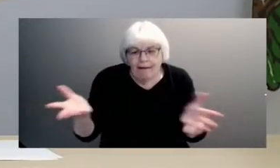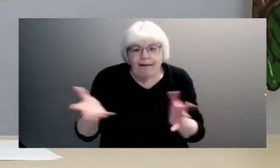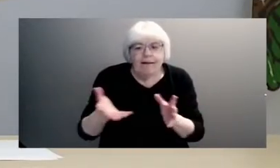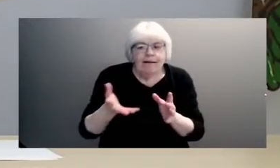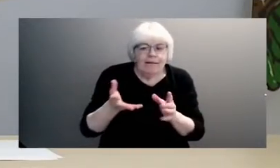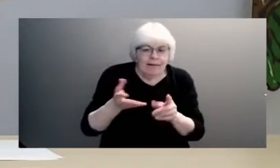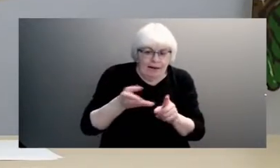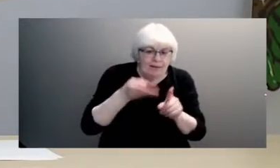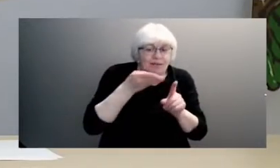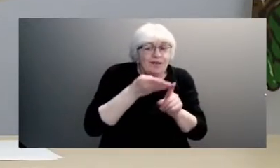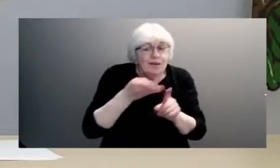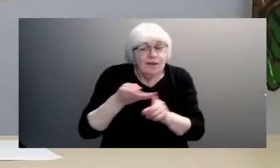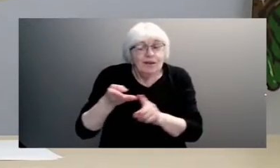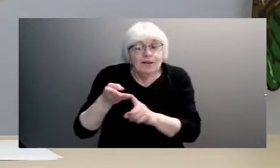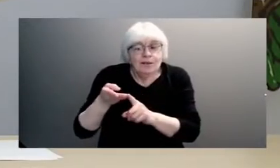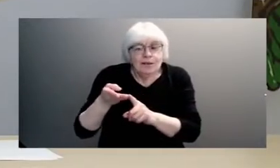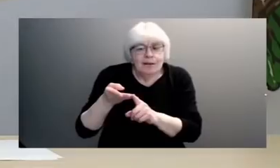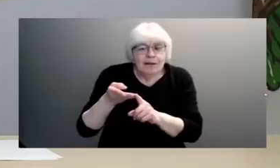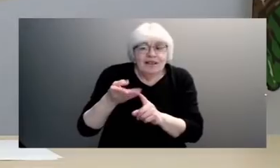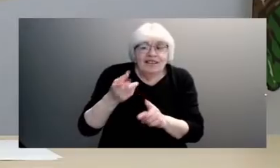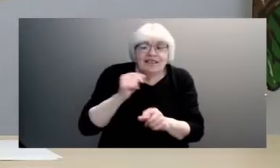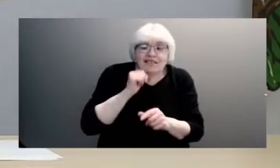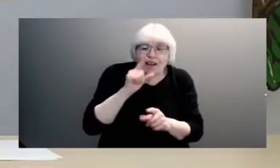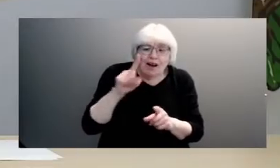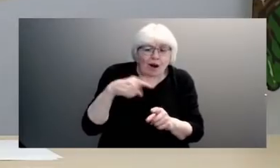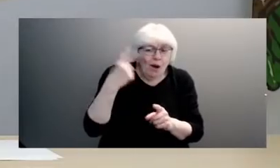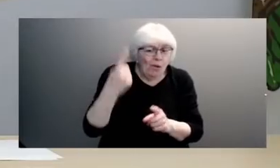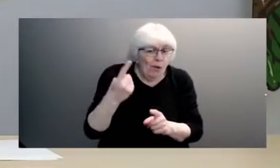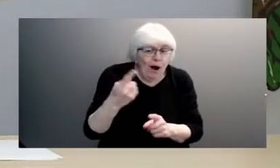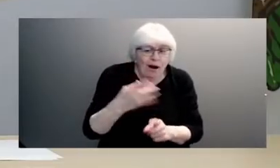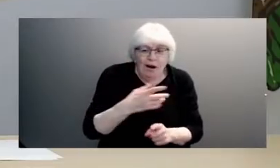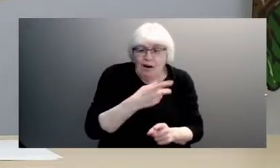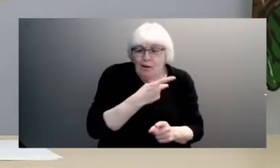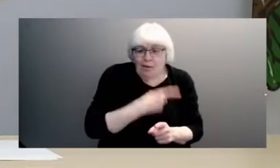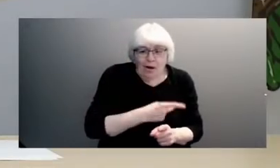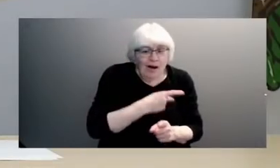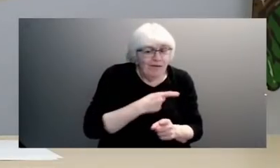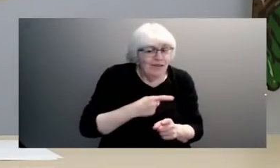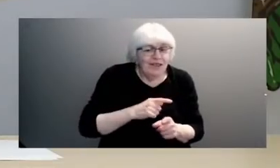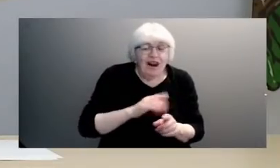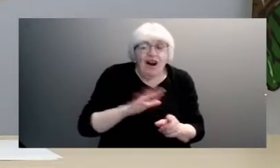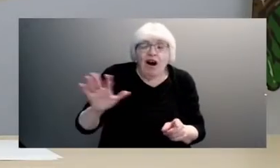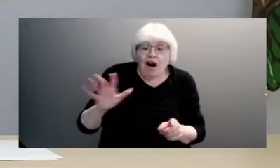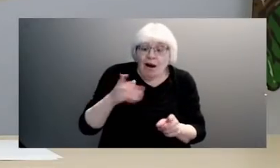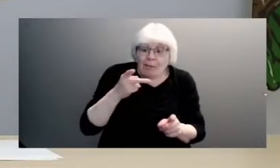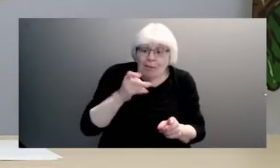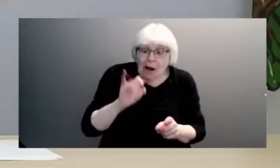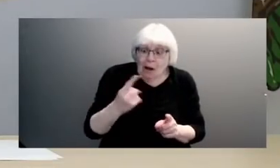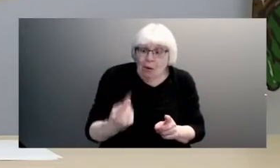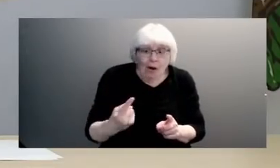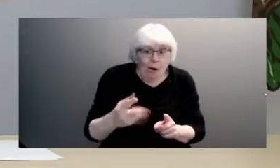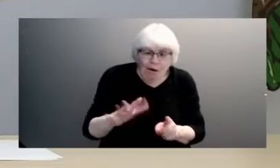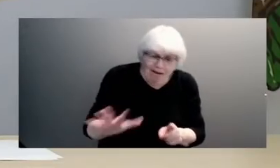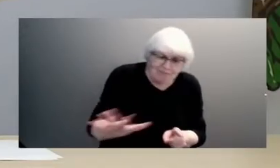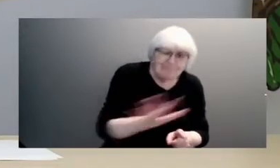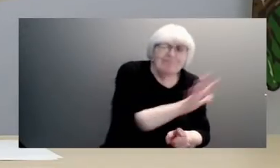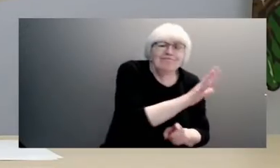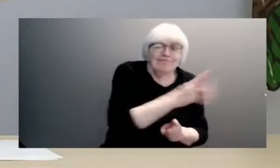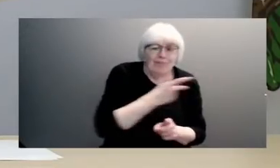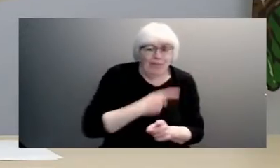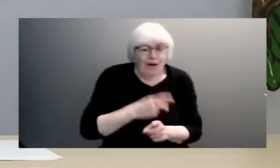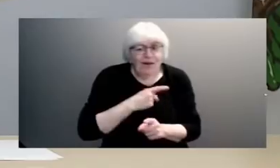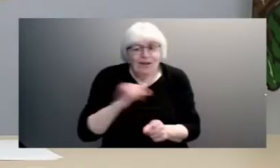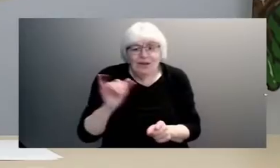antigen tests, and we are certainly have them from the federal supply and want to use